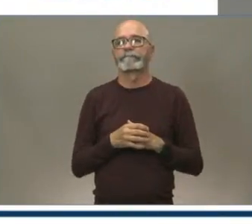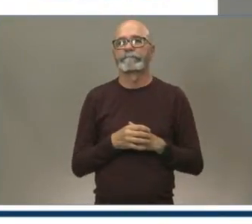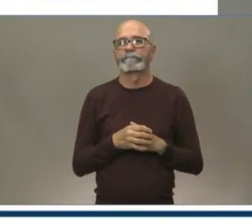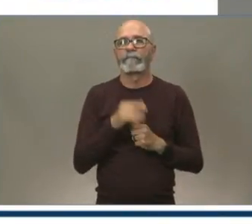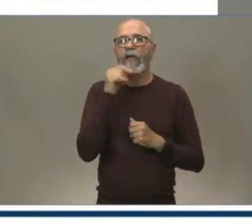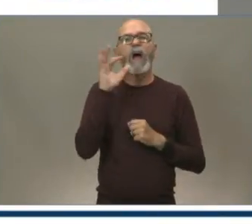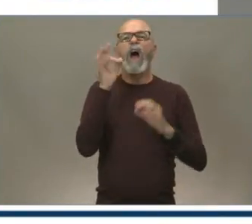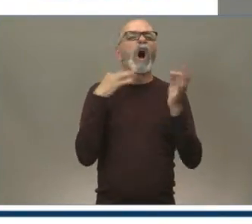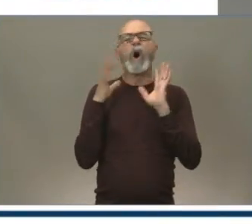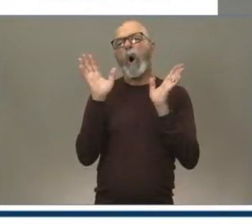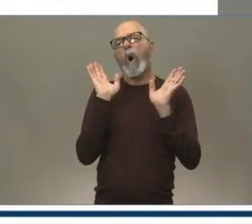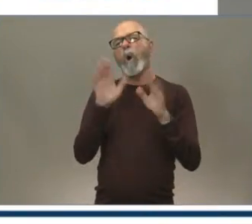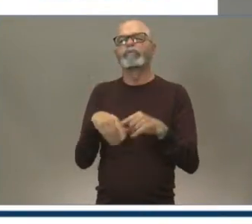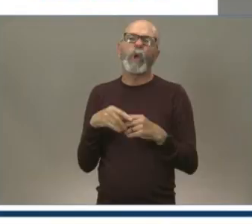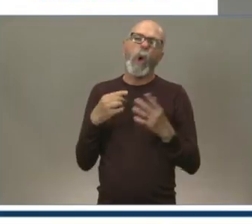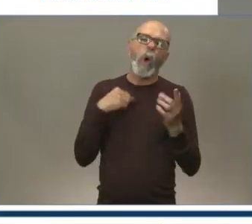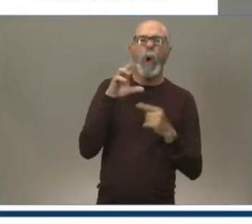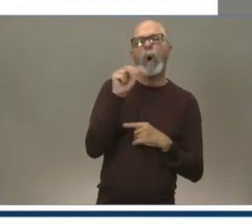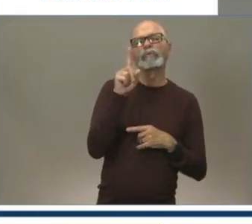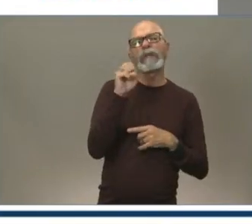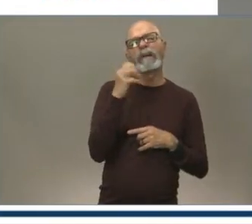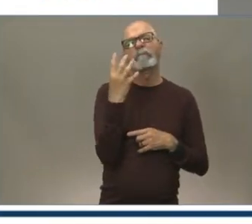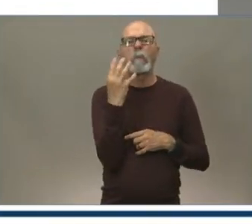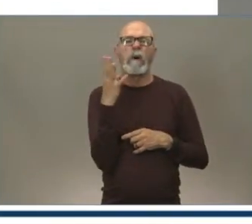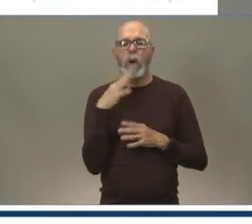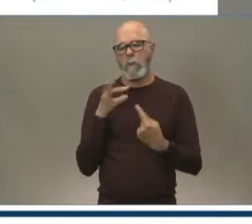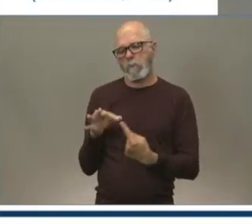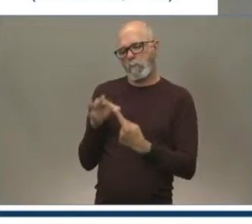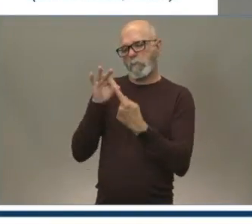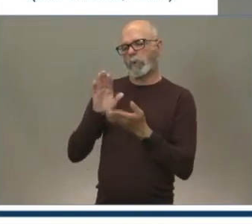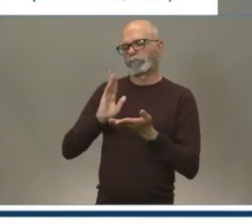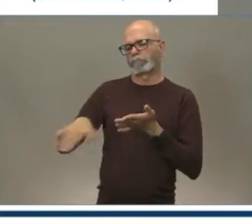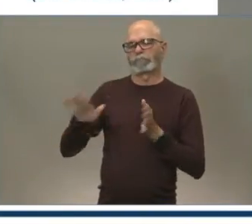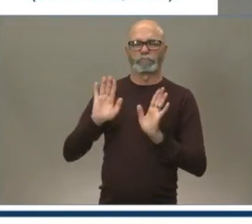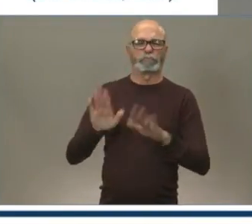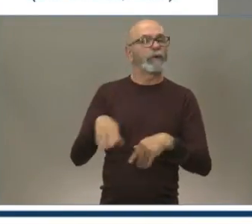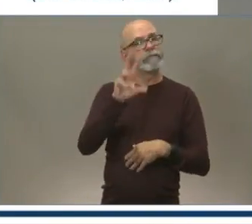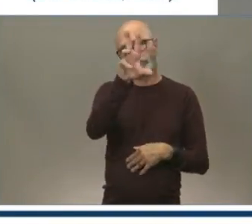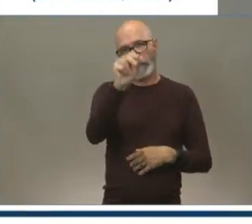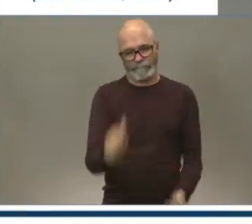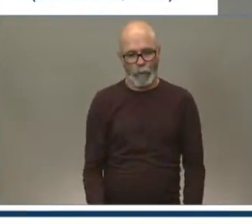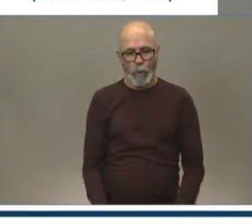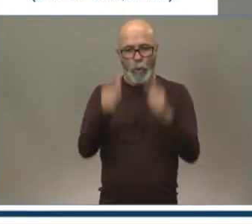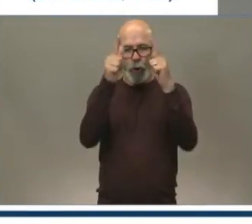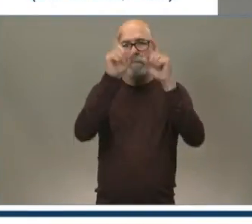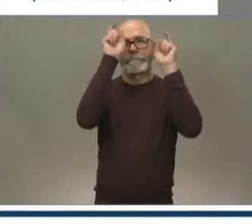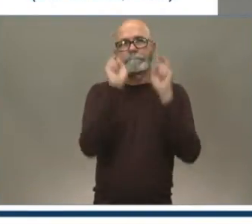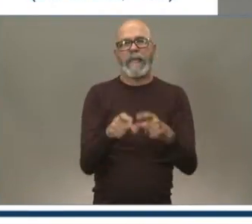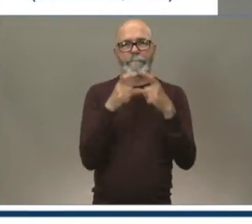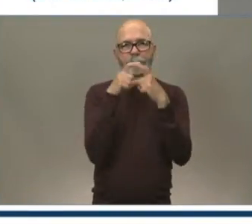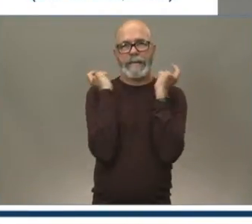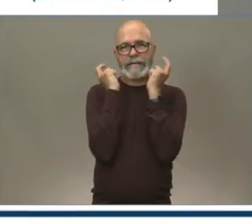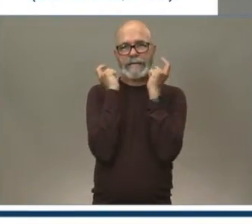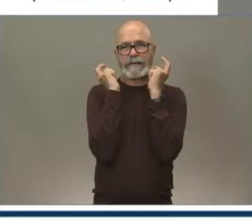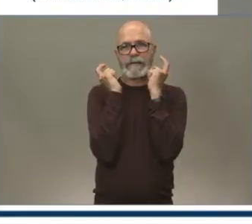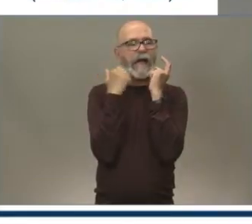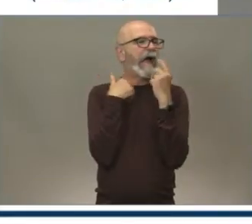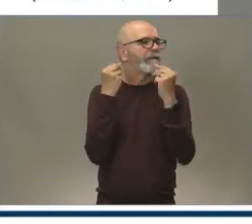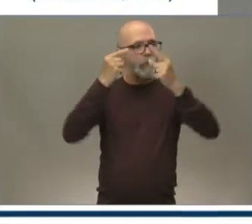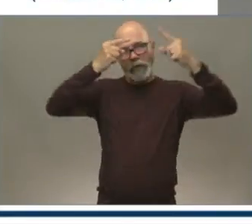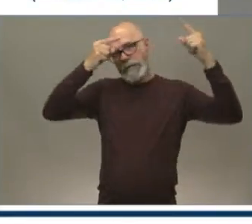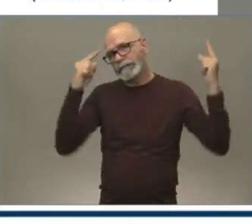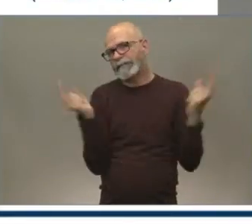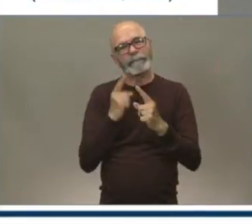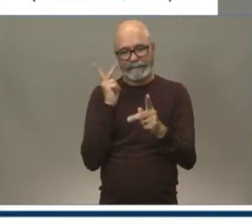just grades 4 and above. We have acted quickly in response to cases in schools, and we will continue to do so.